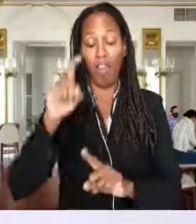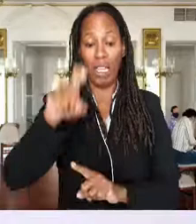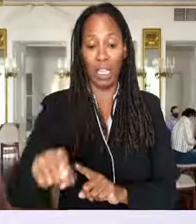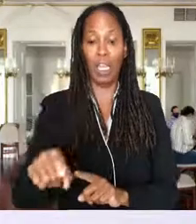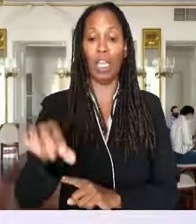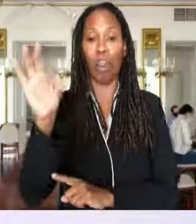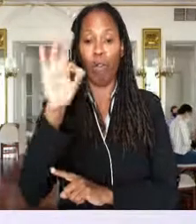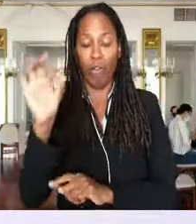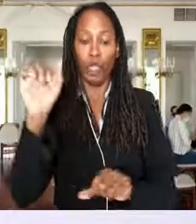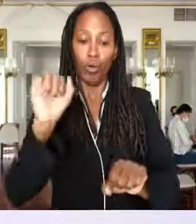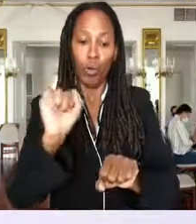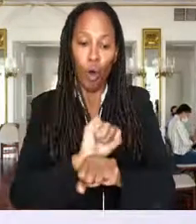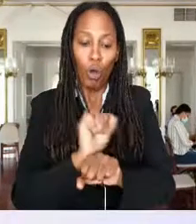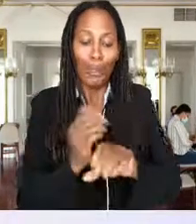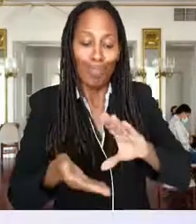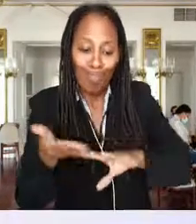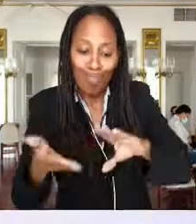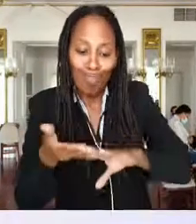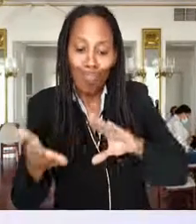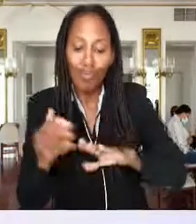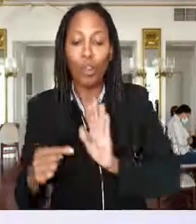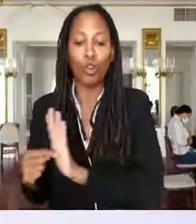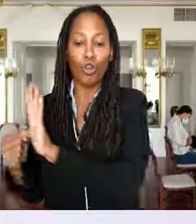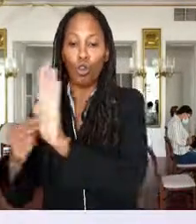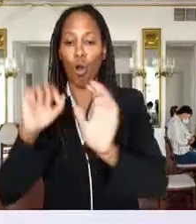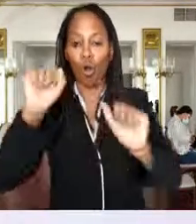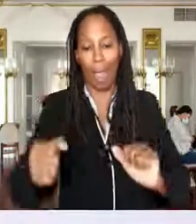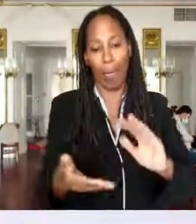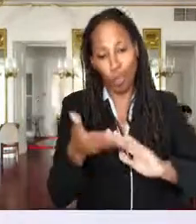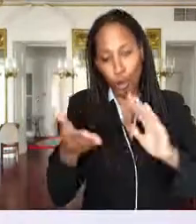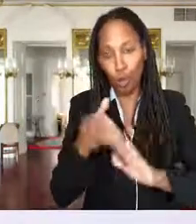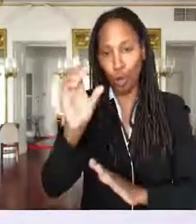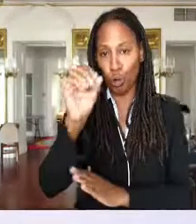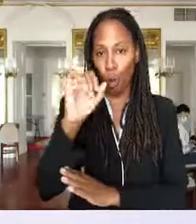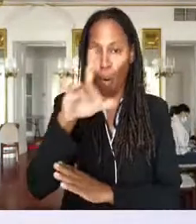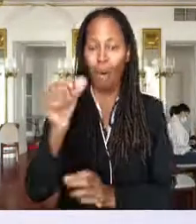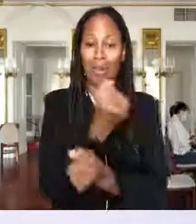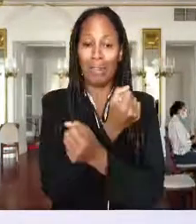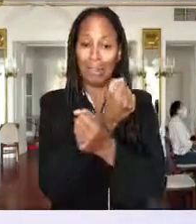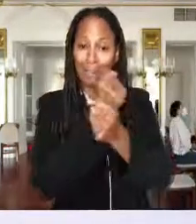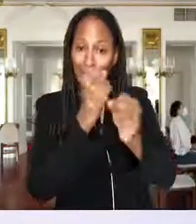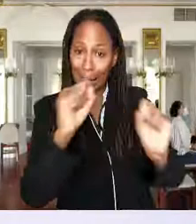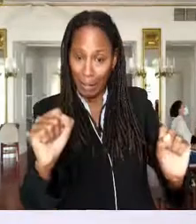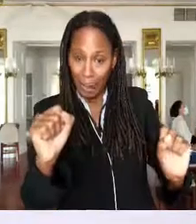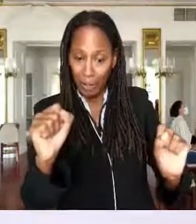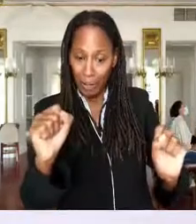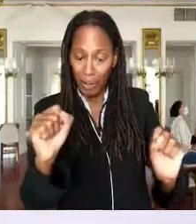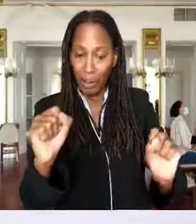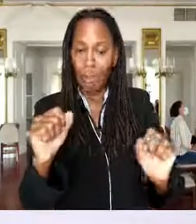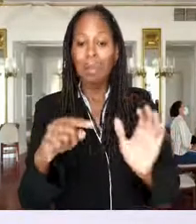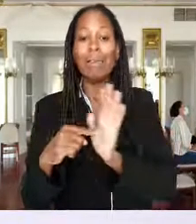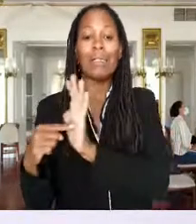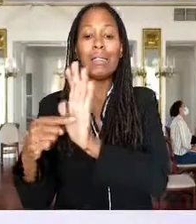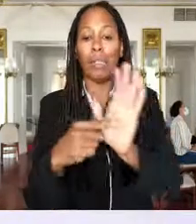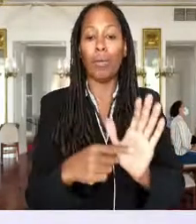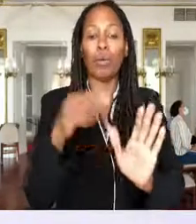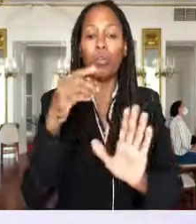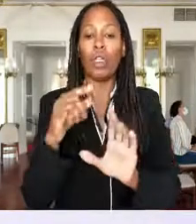up and prove that it can produce oil in a safe way, like they were doing prior to those